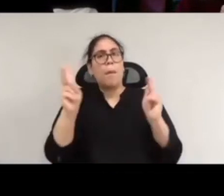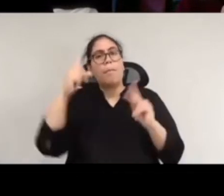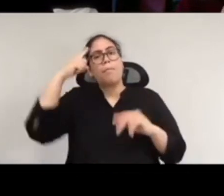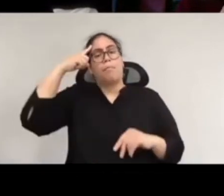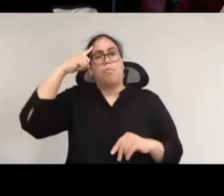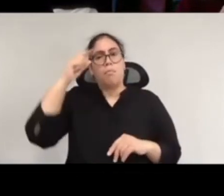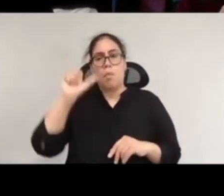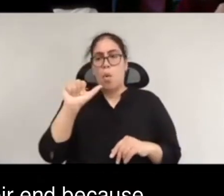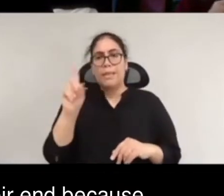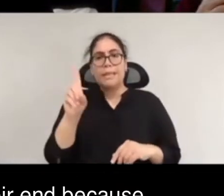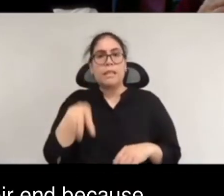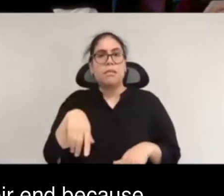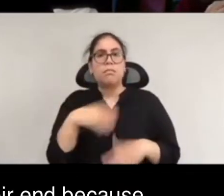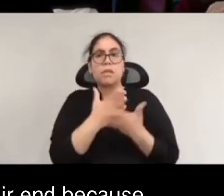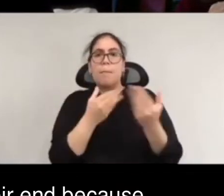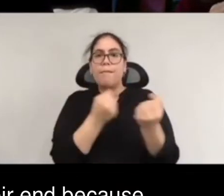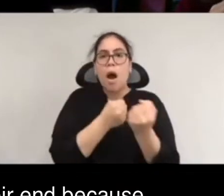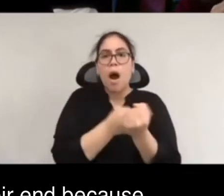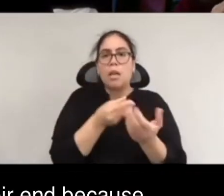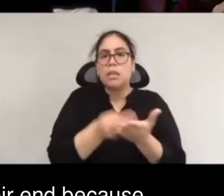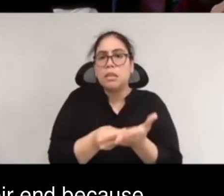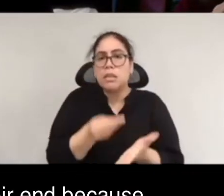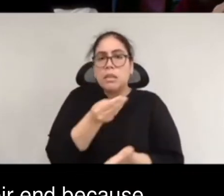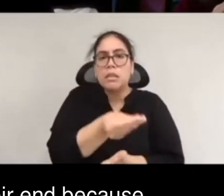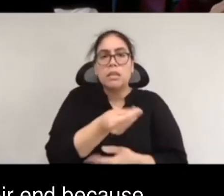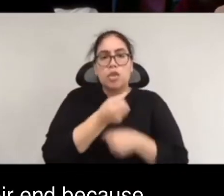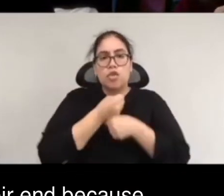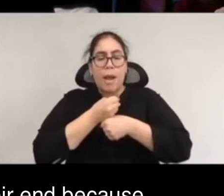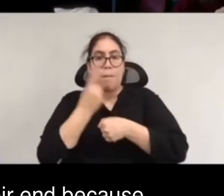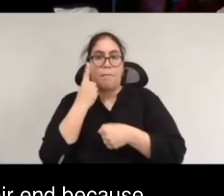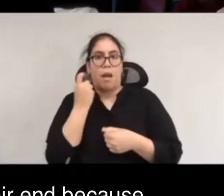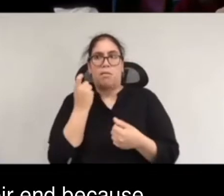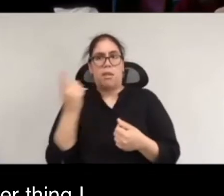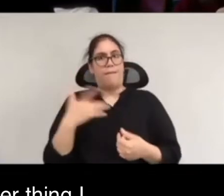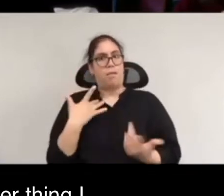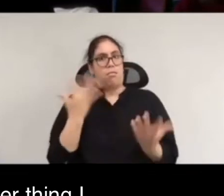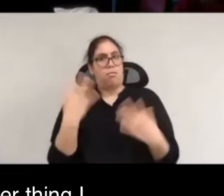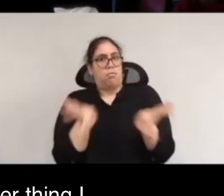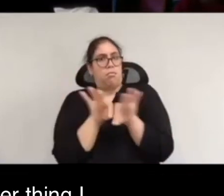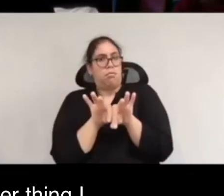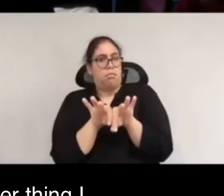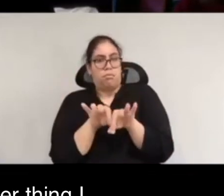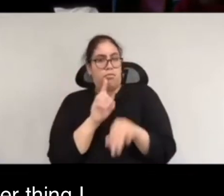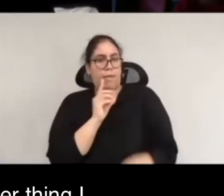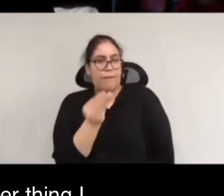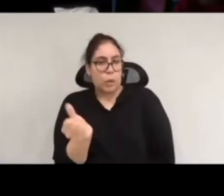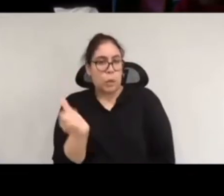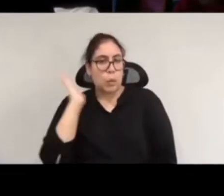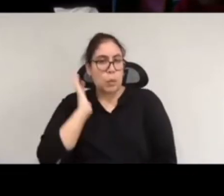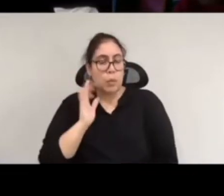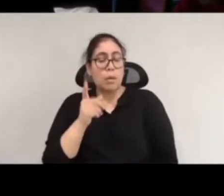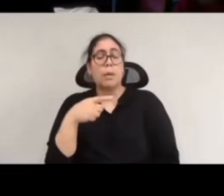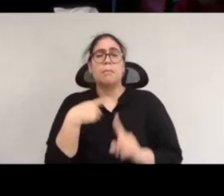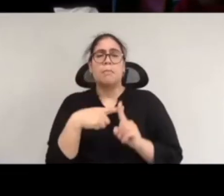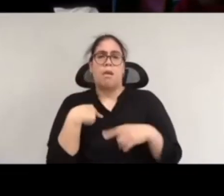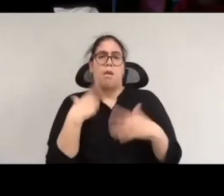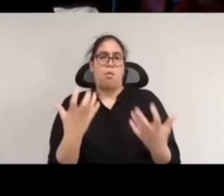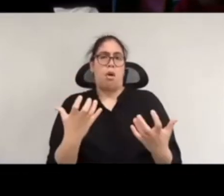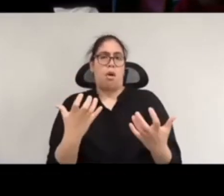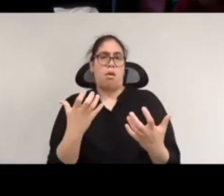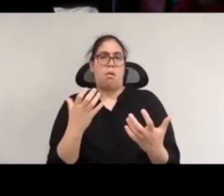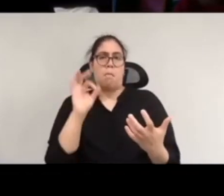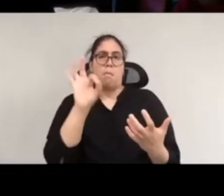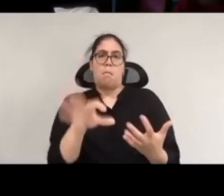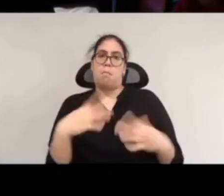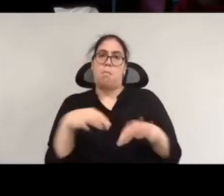or for that matter, funded it and created on their end because it meant that much to them. The only other thing I want to address with you, and I think is really important, we talked